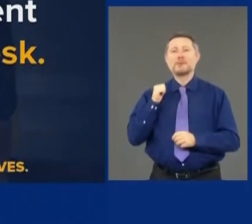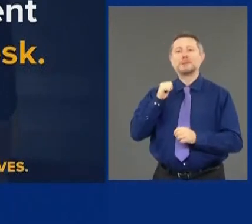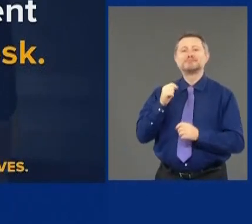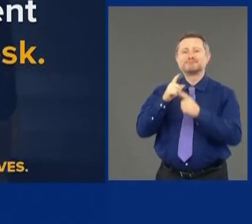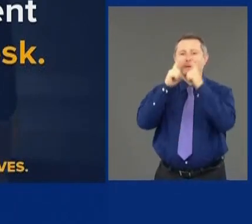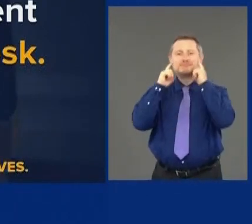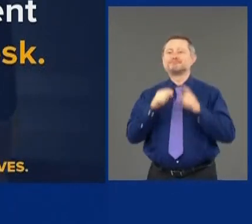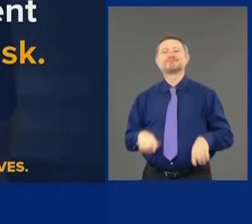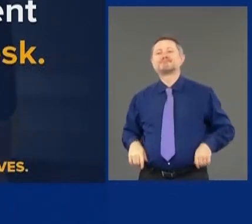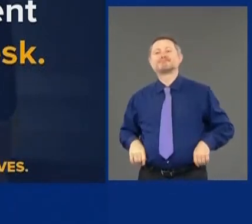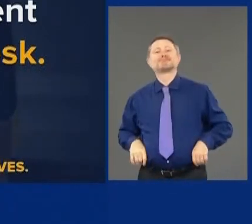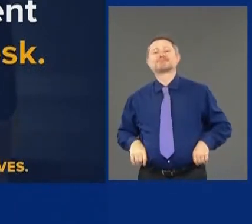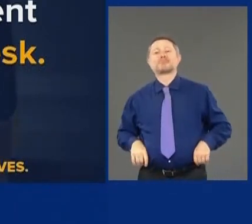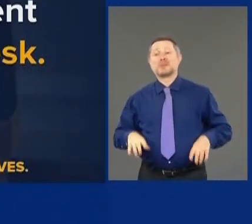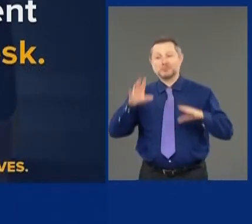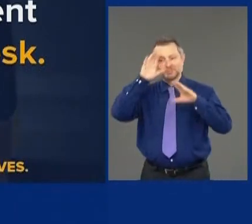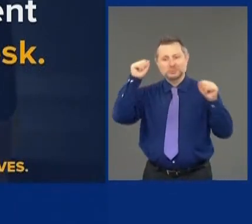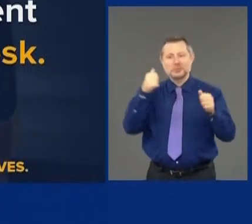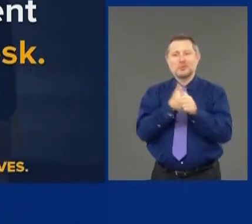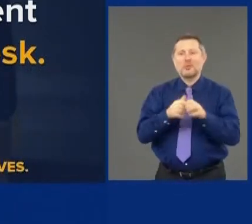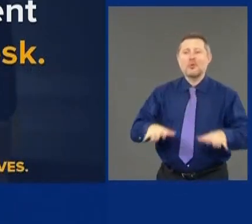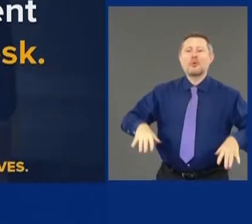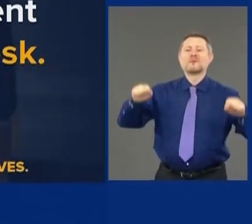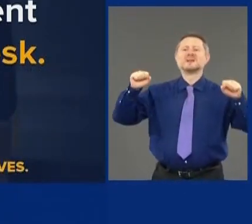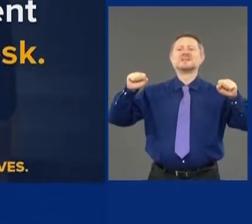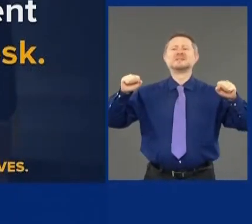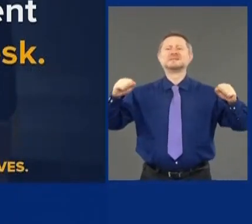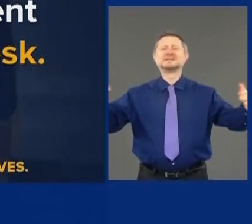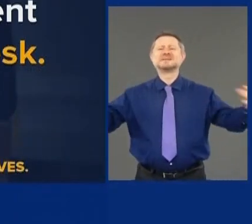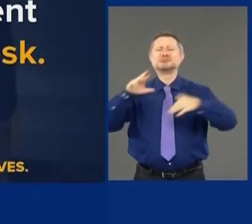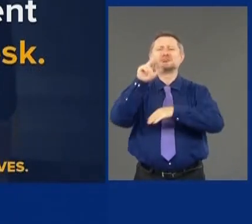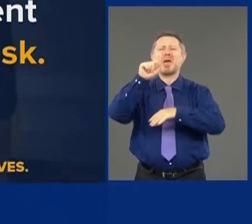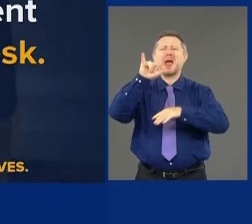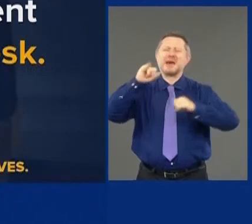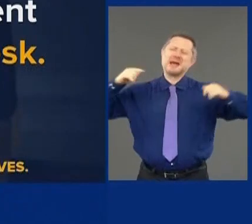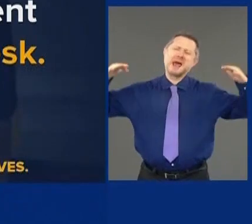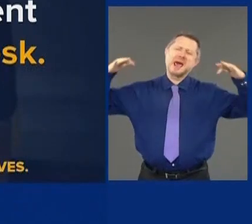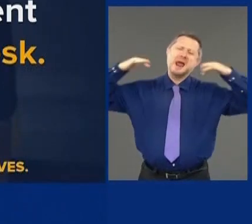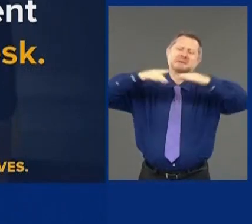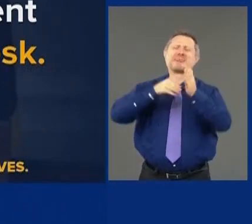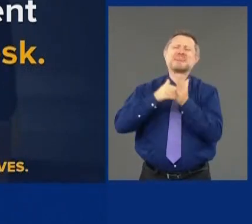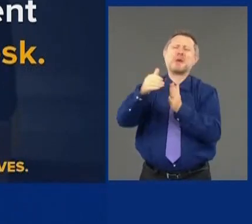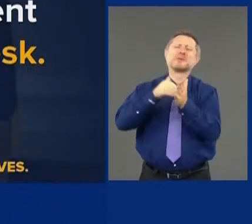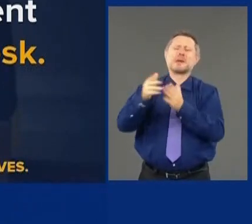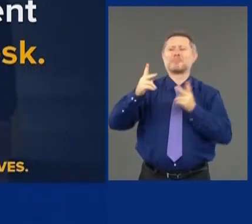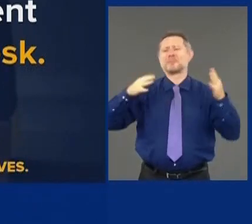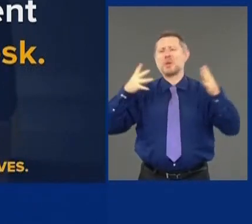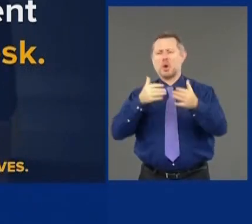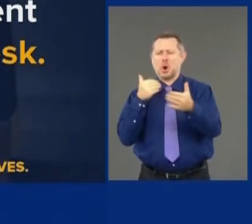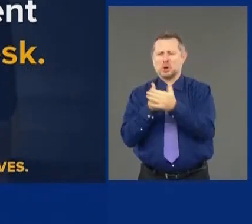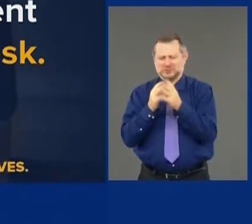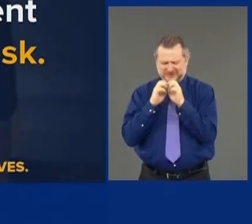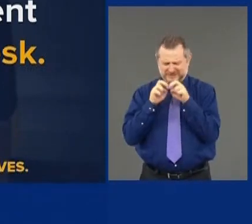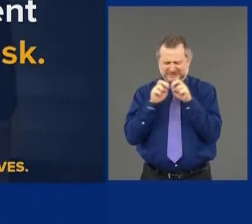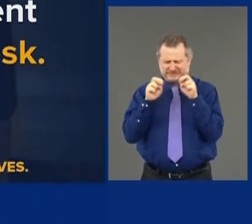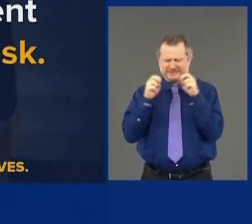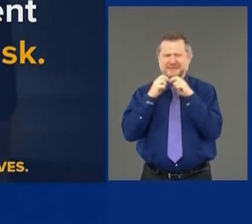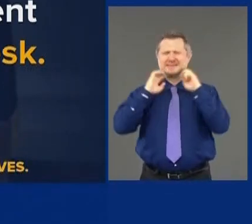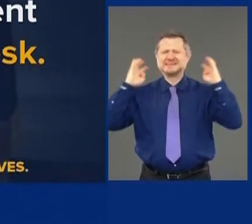rallies, bringing thousands of people together in close quarters, no